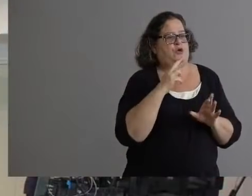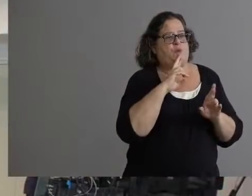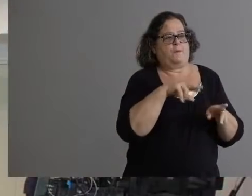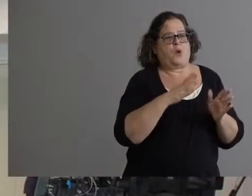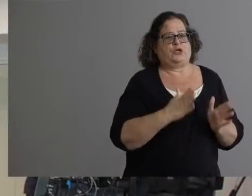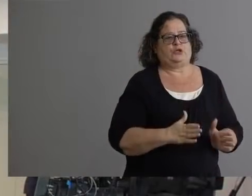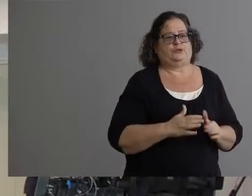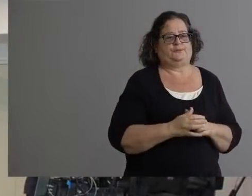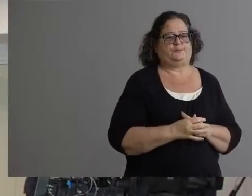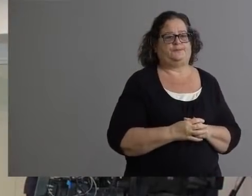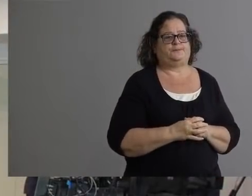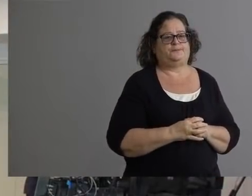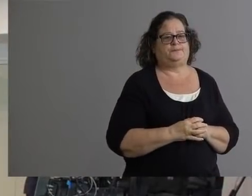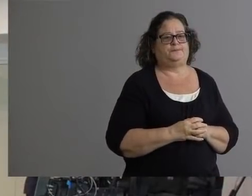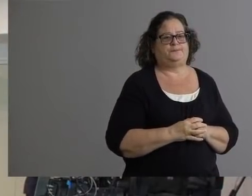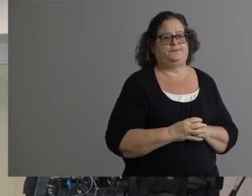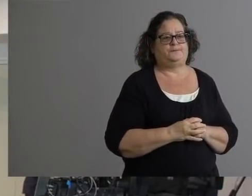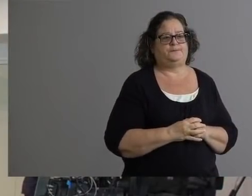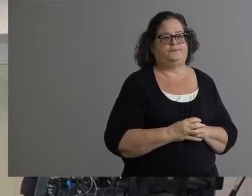Hi, Jeremy. Hi, Governor.